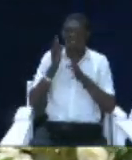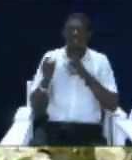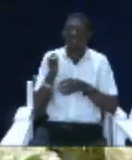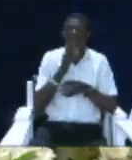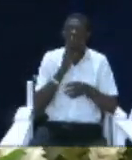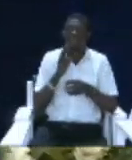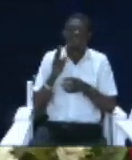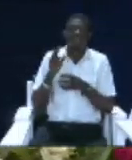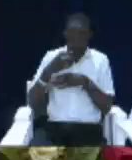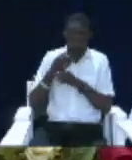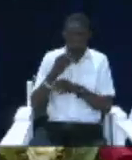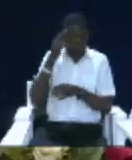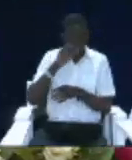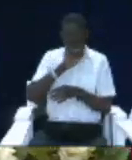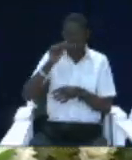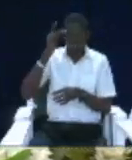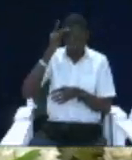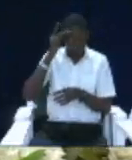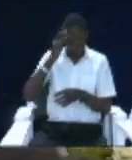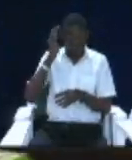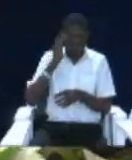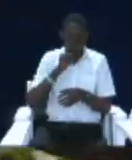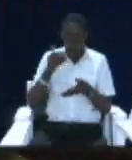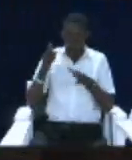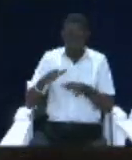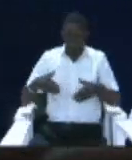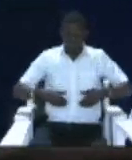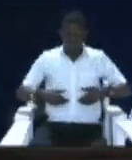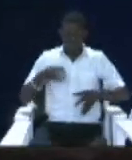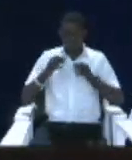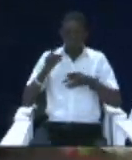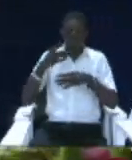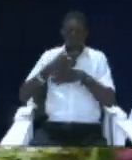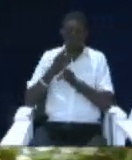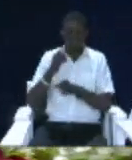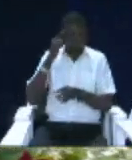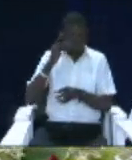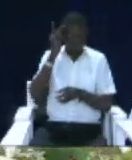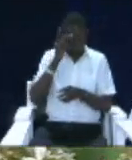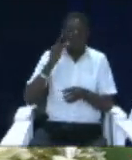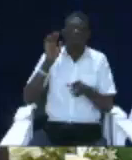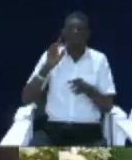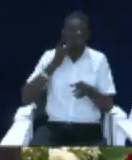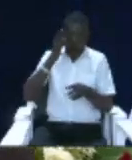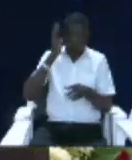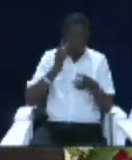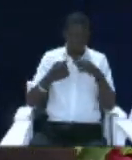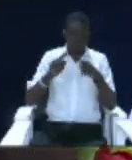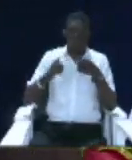created for a purpose, you will not die young. If you are created for a purpose, your destiny will come to pass in